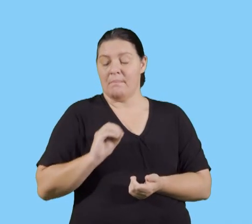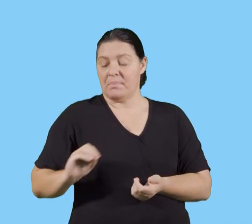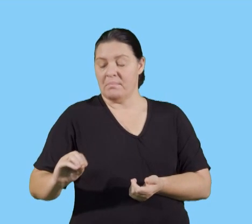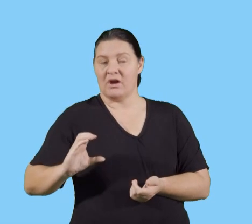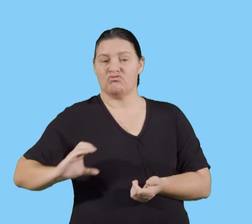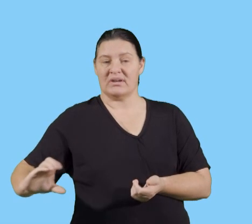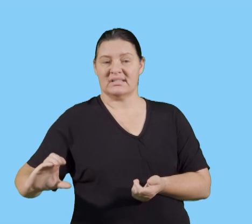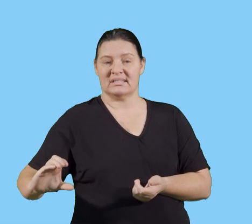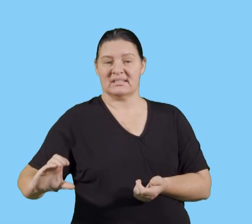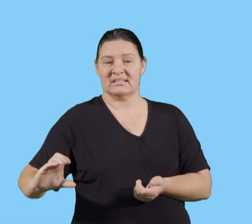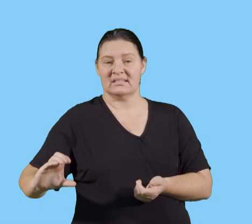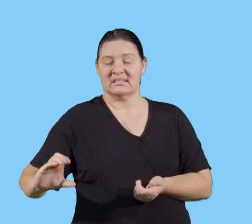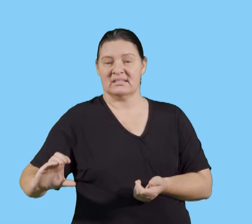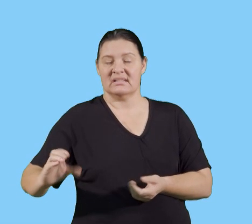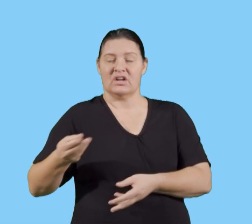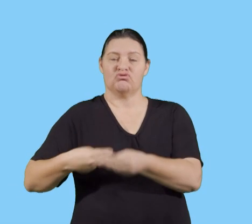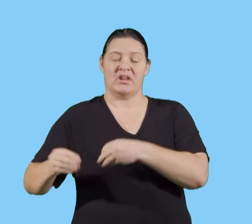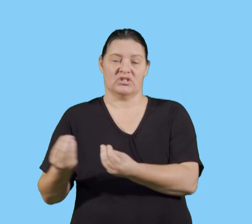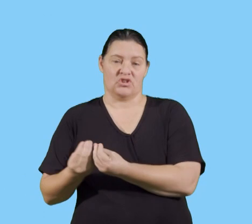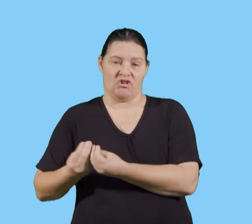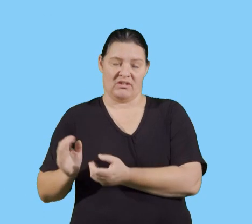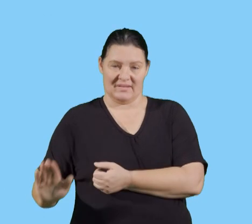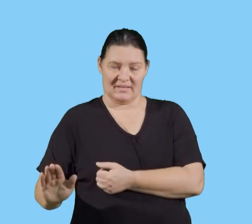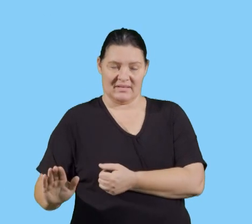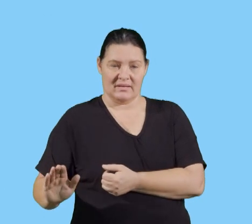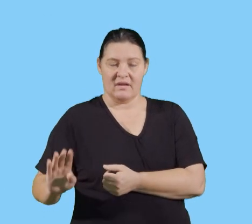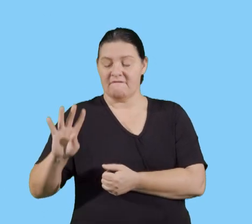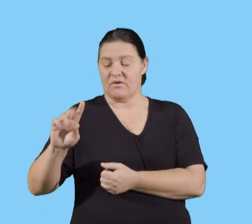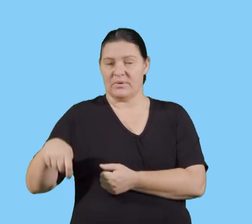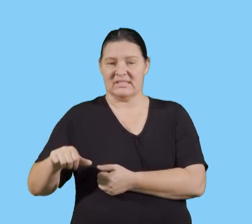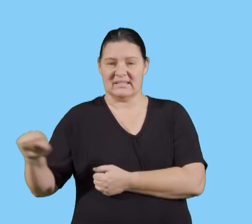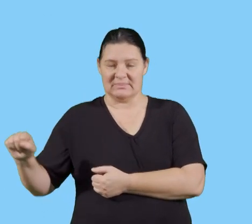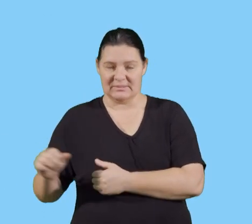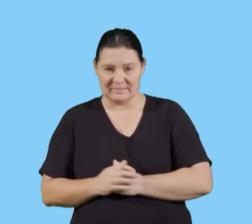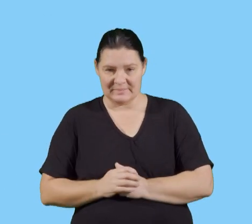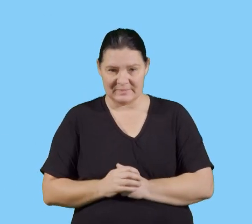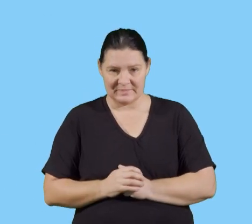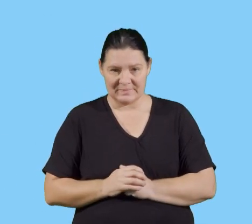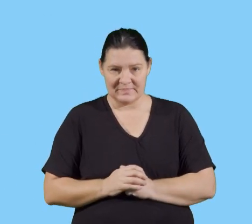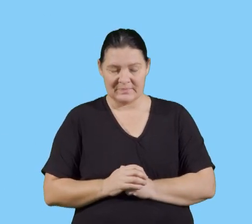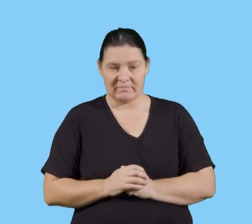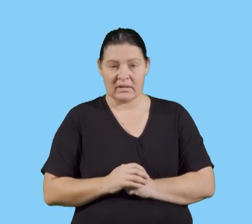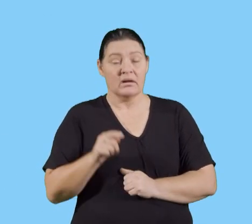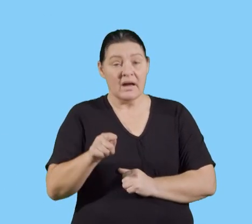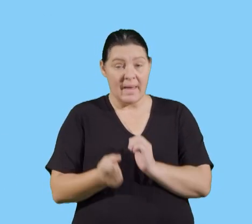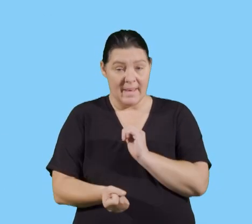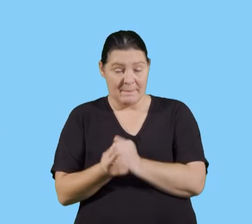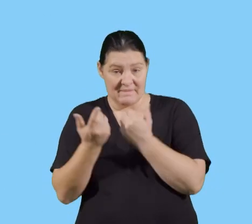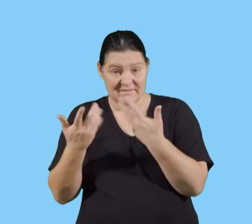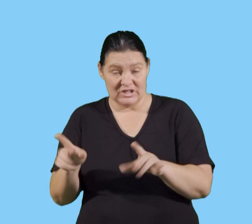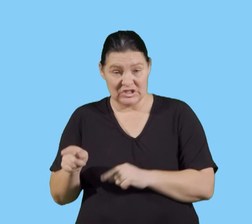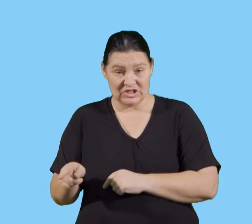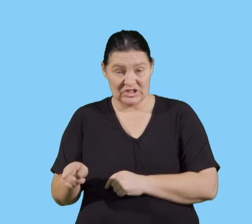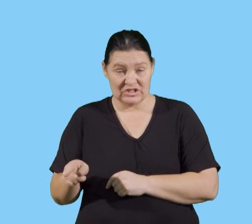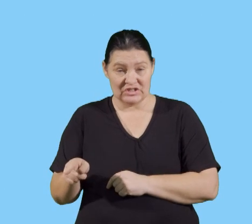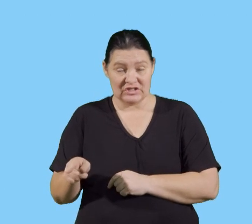we credit our trading stock account. Once this has happened, it is